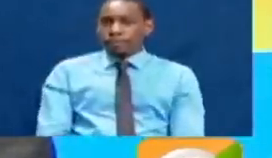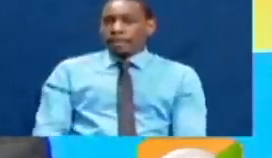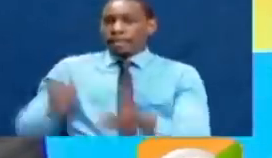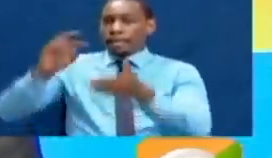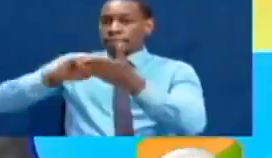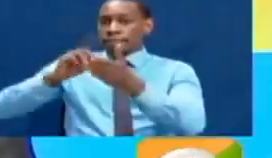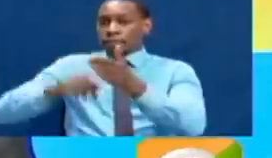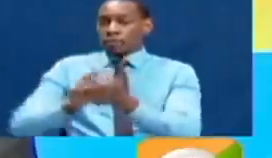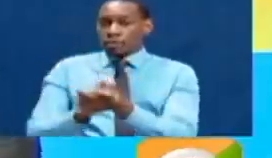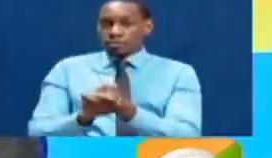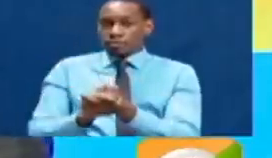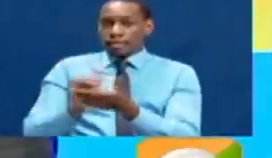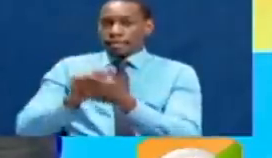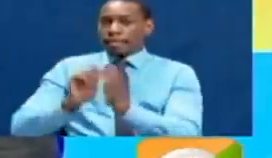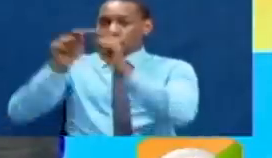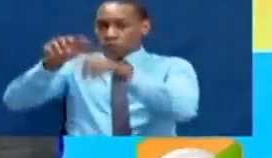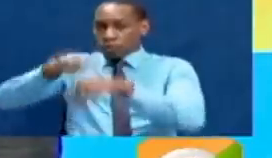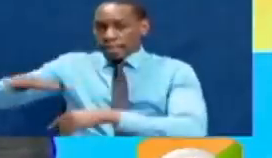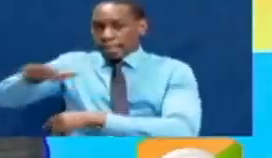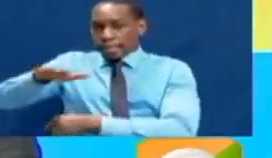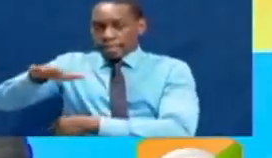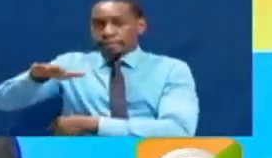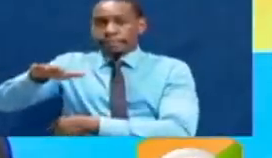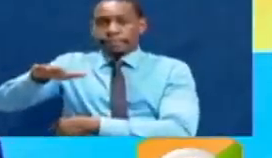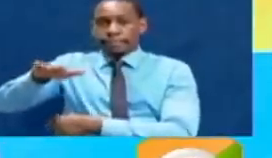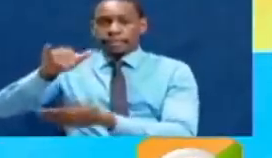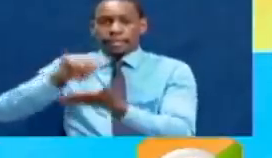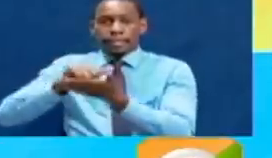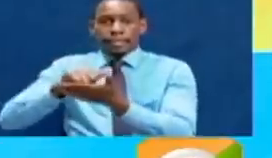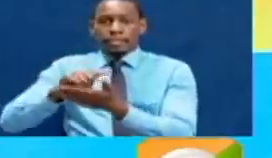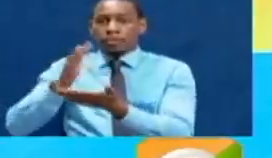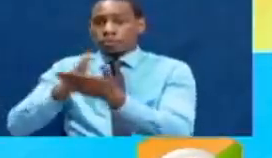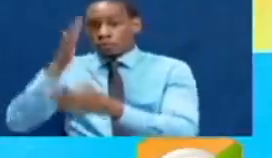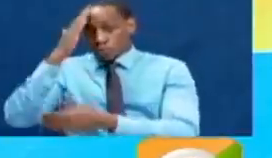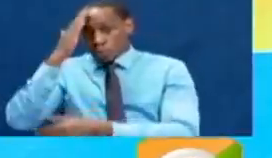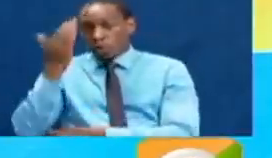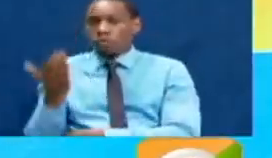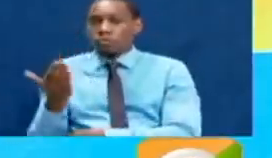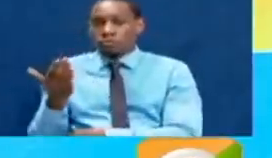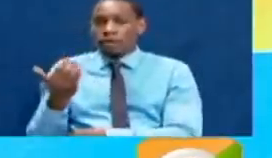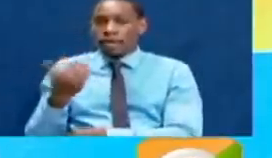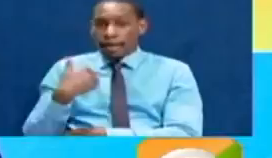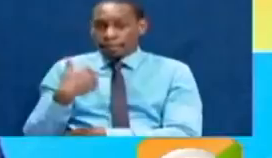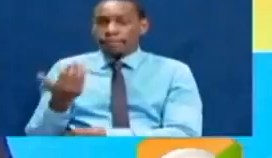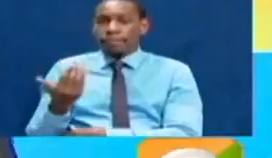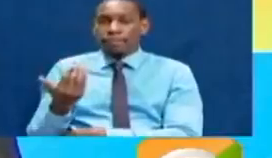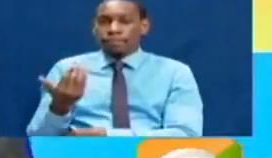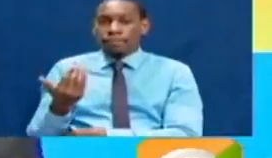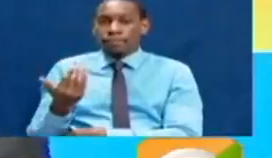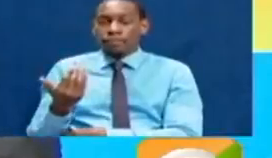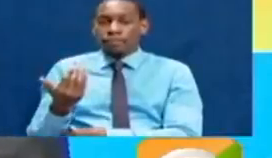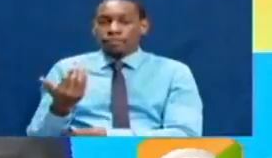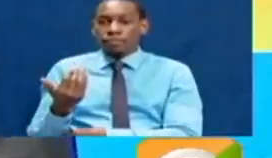where we now go into areas where we have determined that there is established